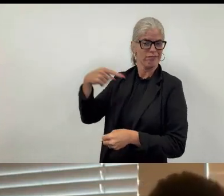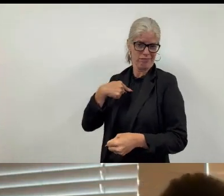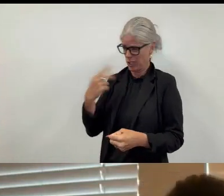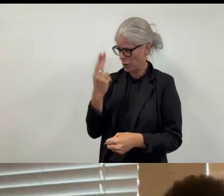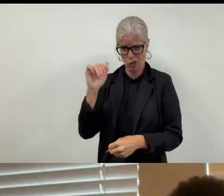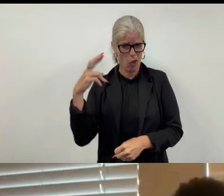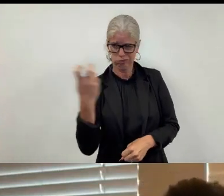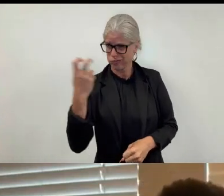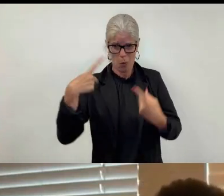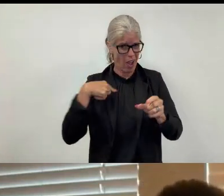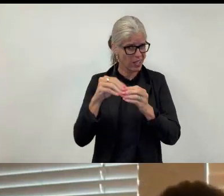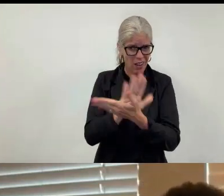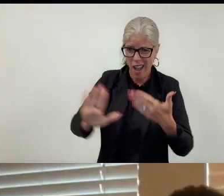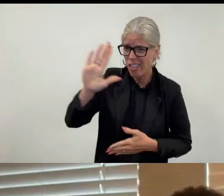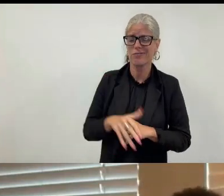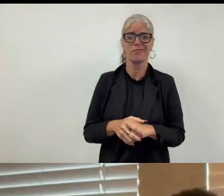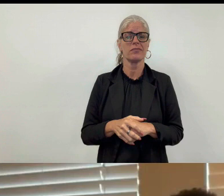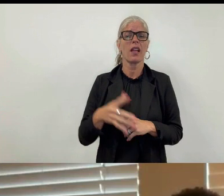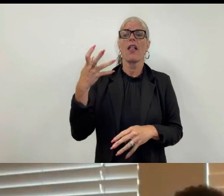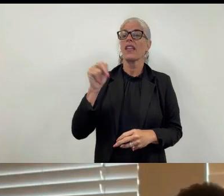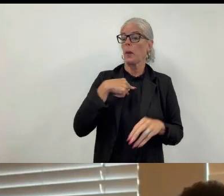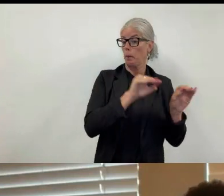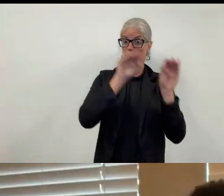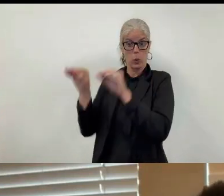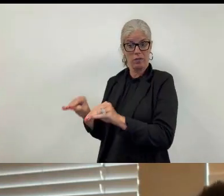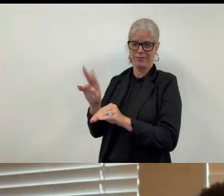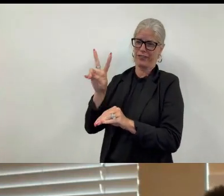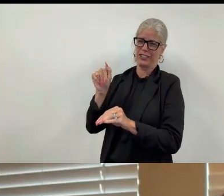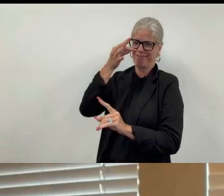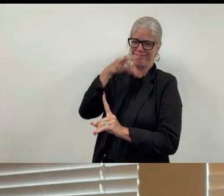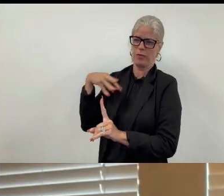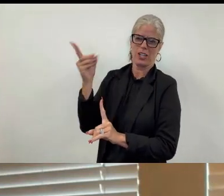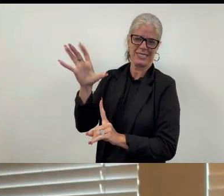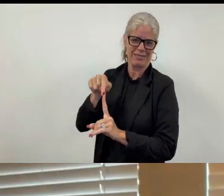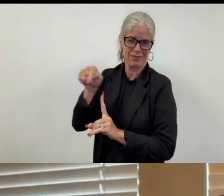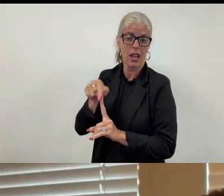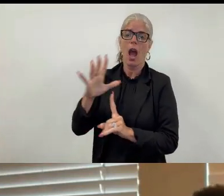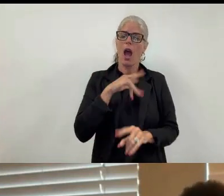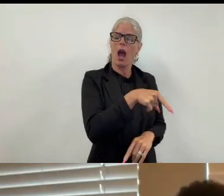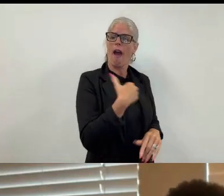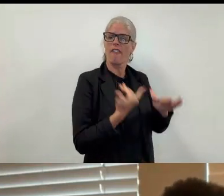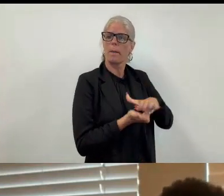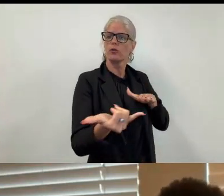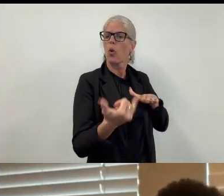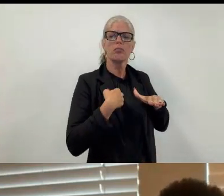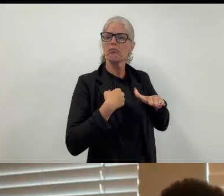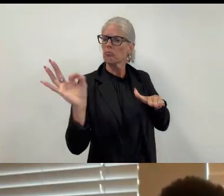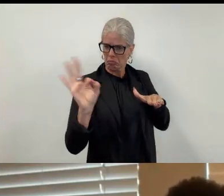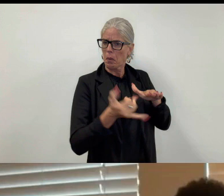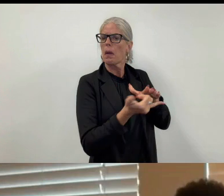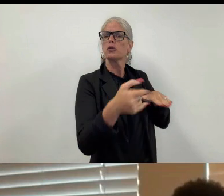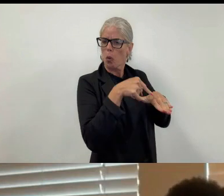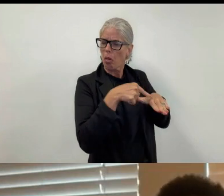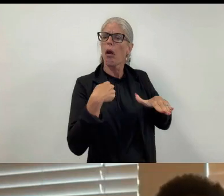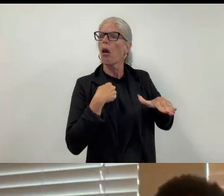high school, throughout college, and early in my career. And then I moved to Northern Virginia. I live very close to the DC Metro. It's